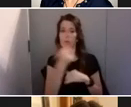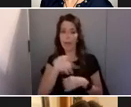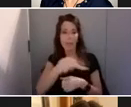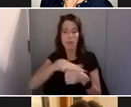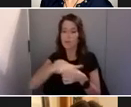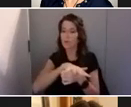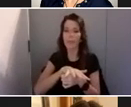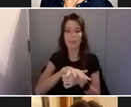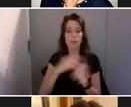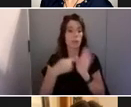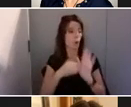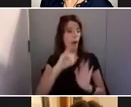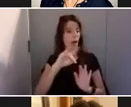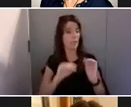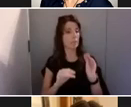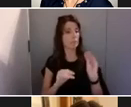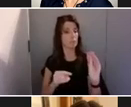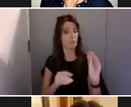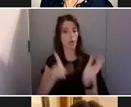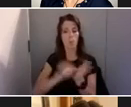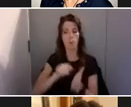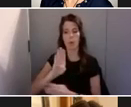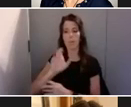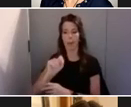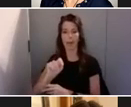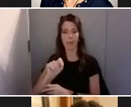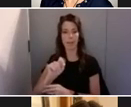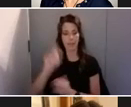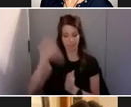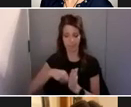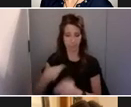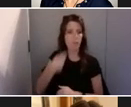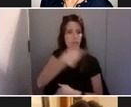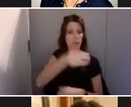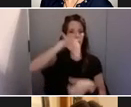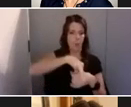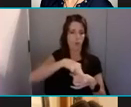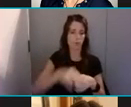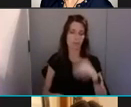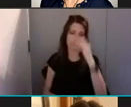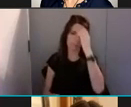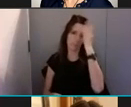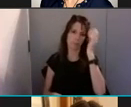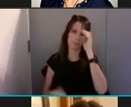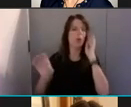locations, show your ID, they'll print out your ballot, and you can vote. What else is